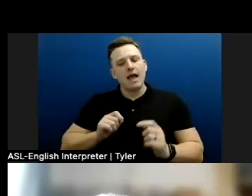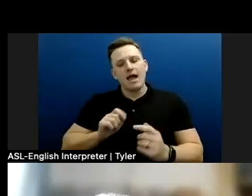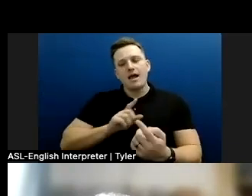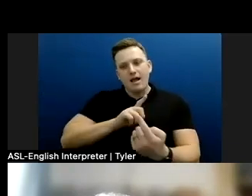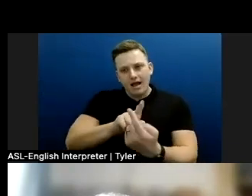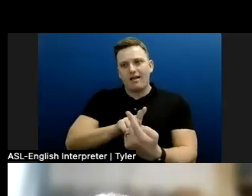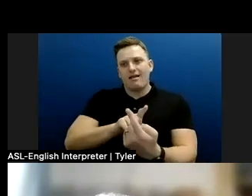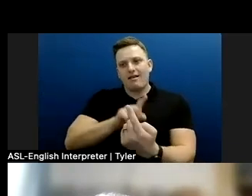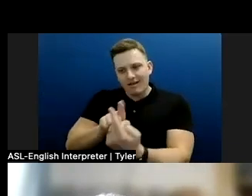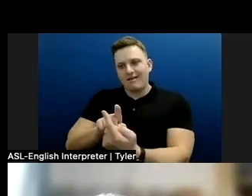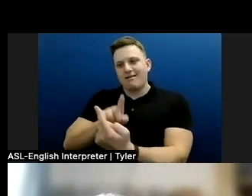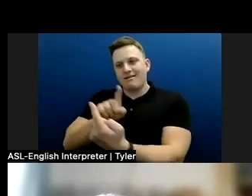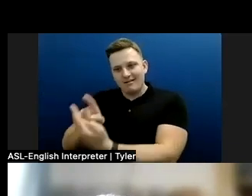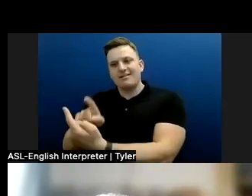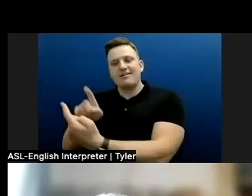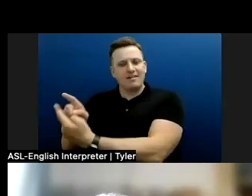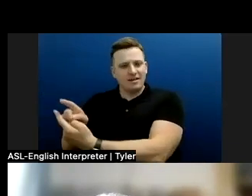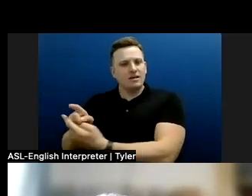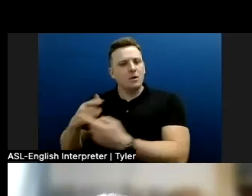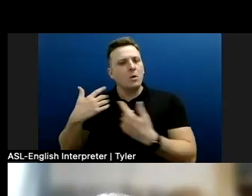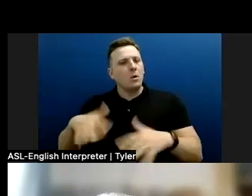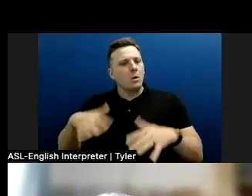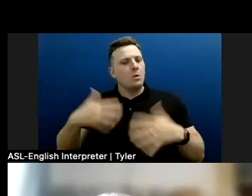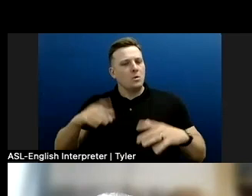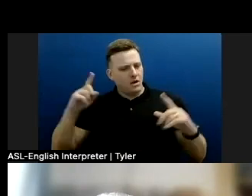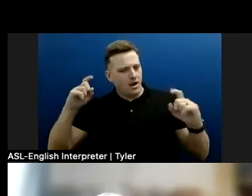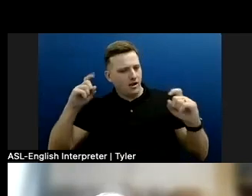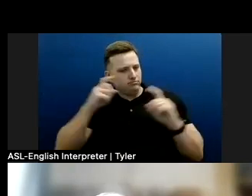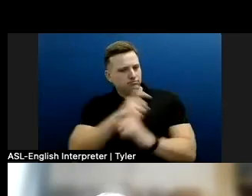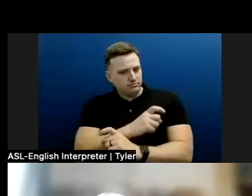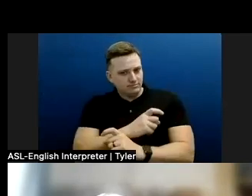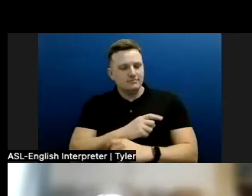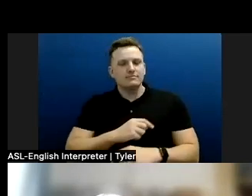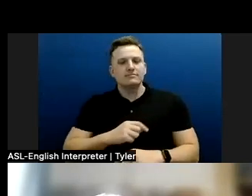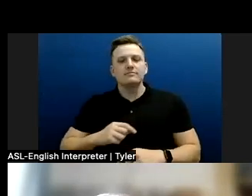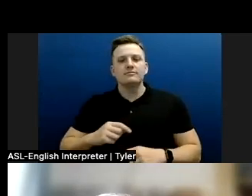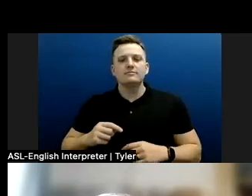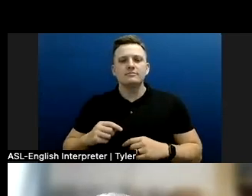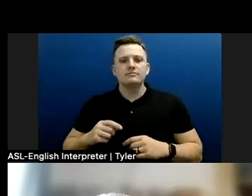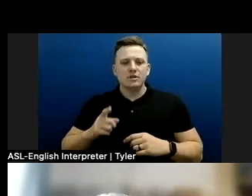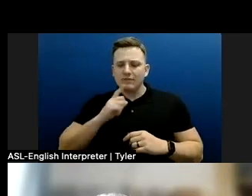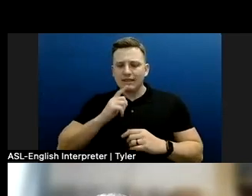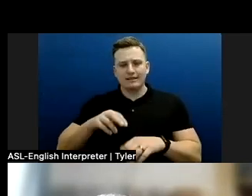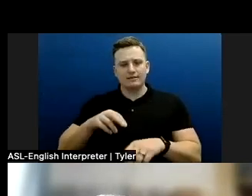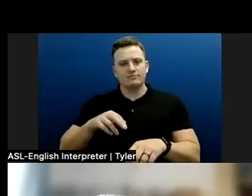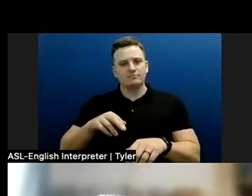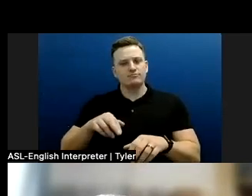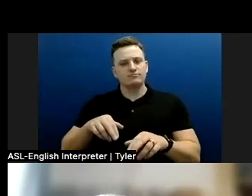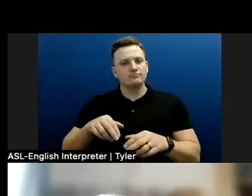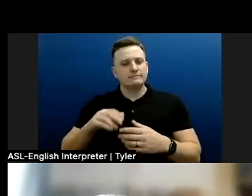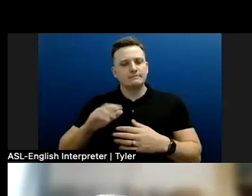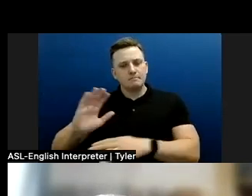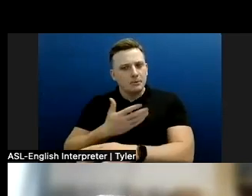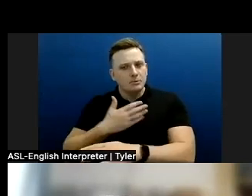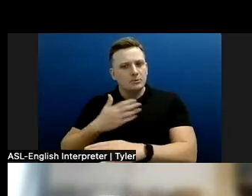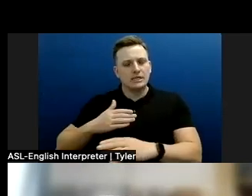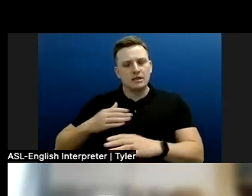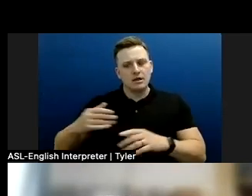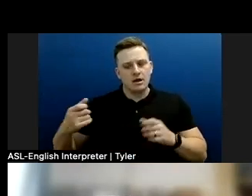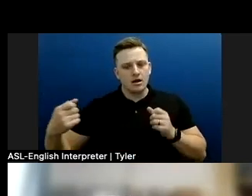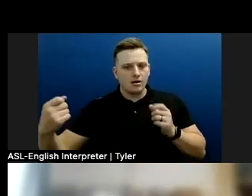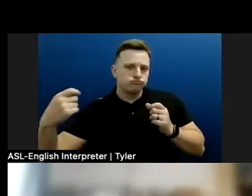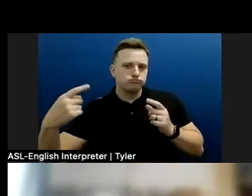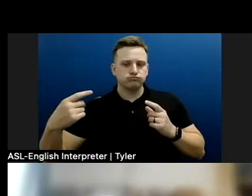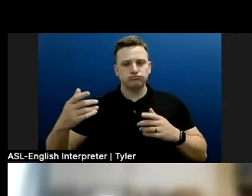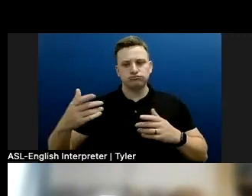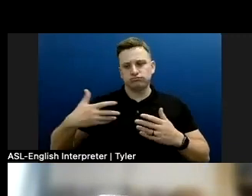really complicated the way they're doing it. It's very rhythmic, it's very melodic, it's very musical, but